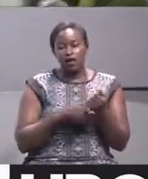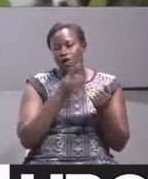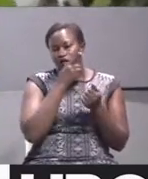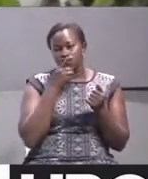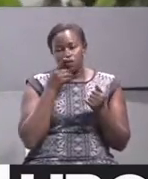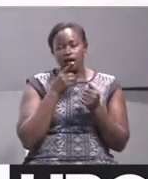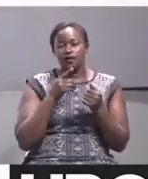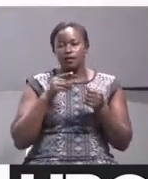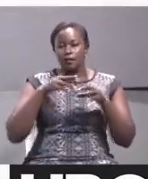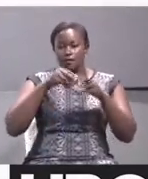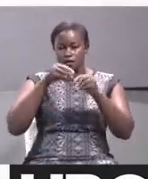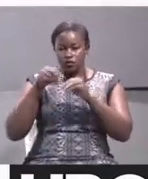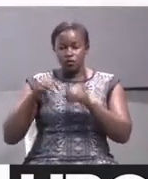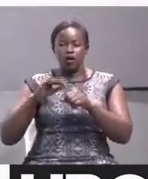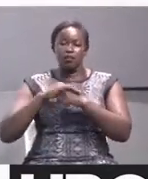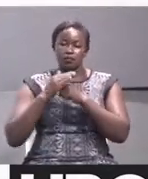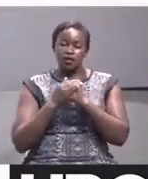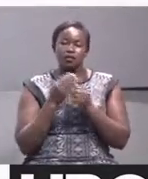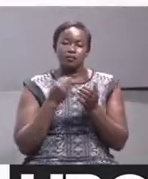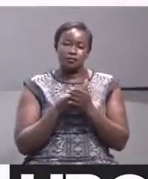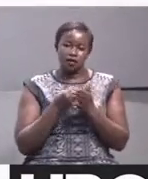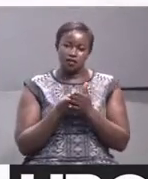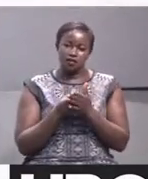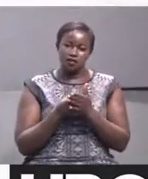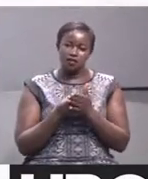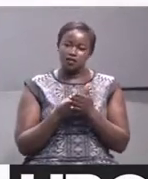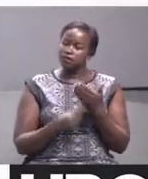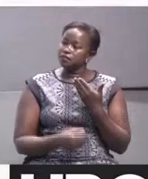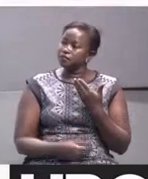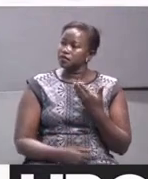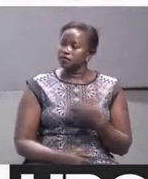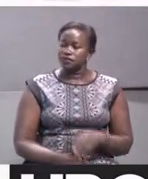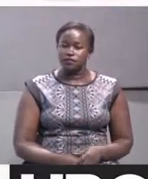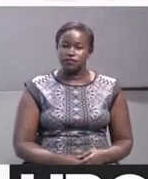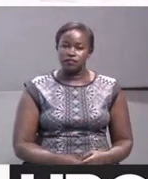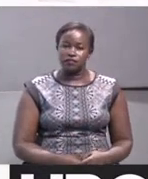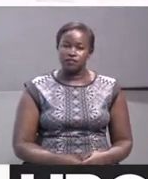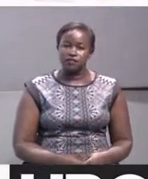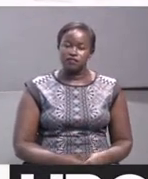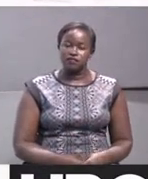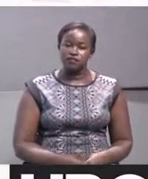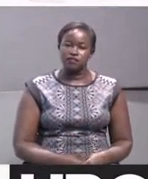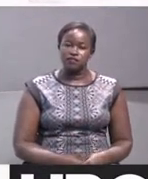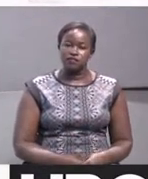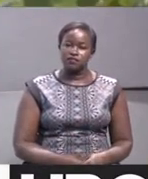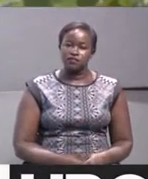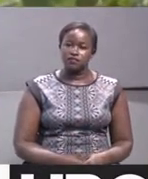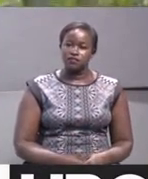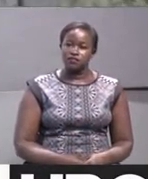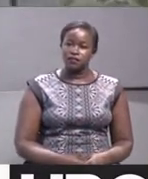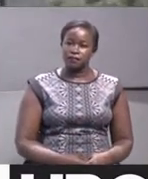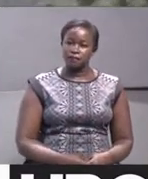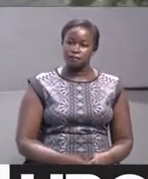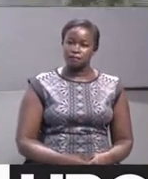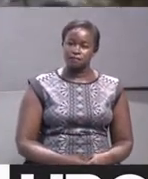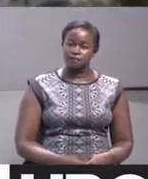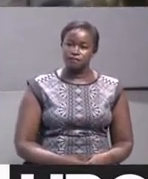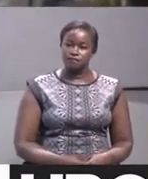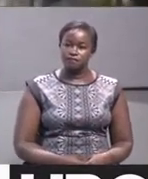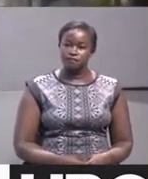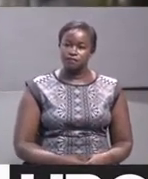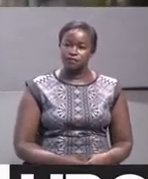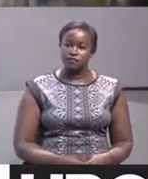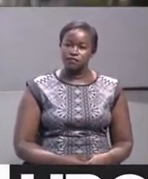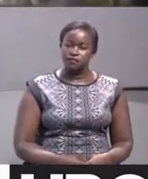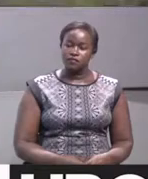thus making money. These dryers and biodigesters have been of a great importance in